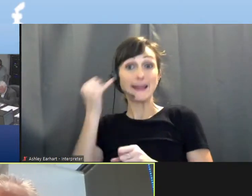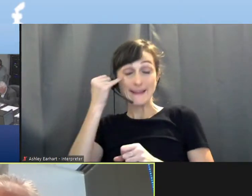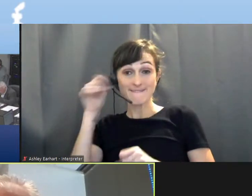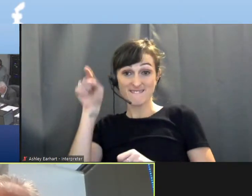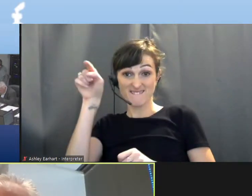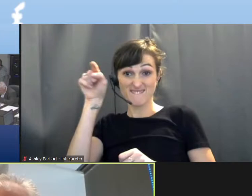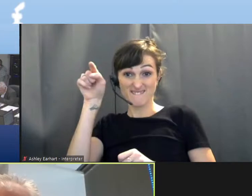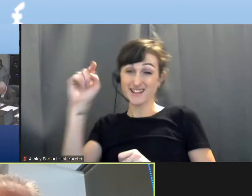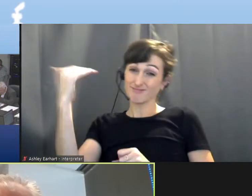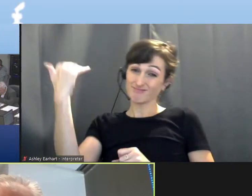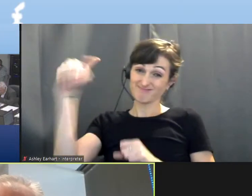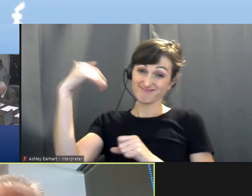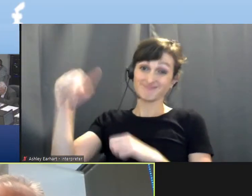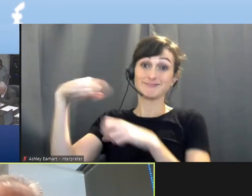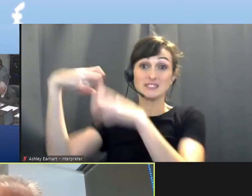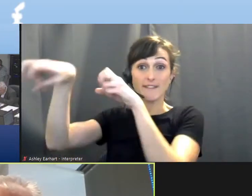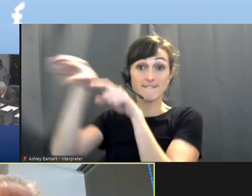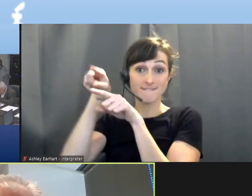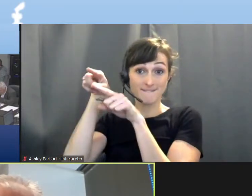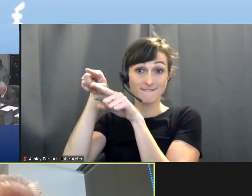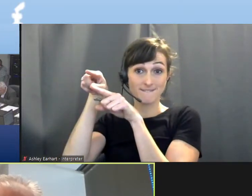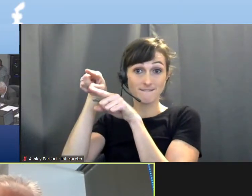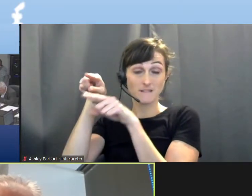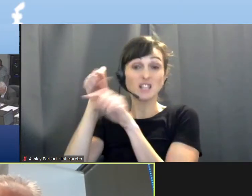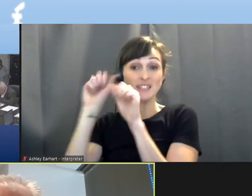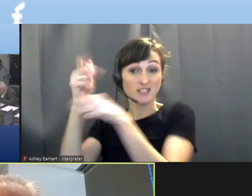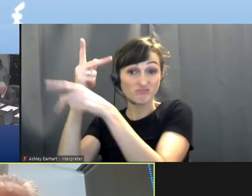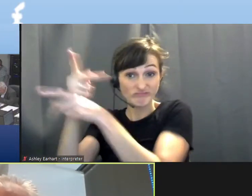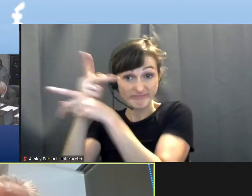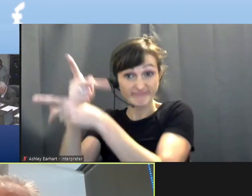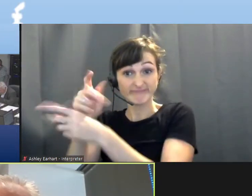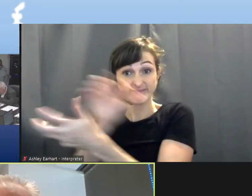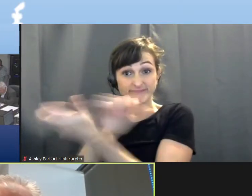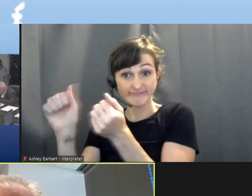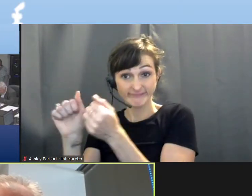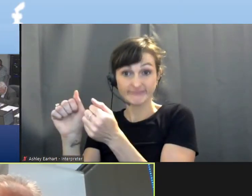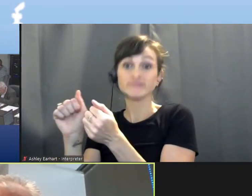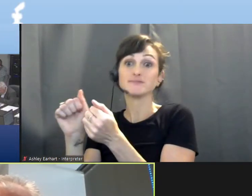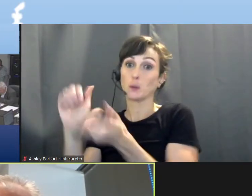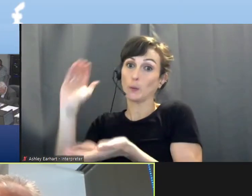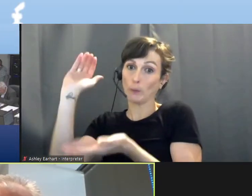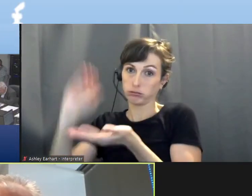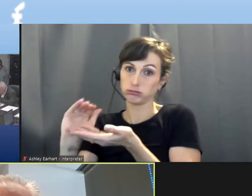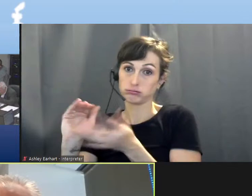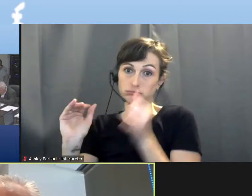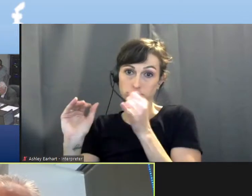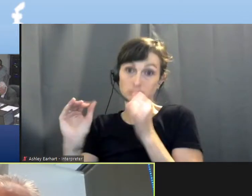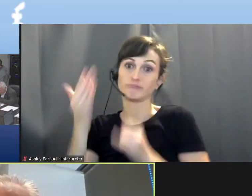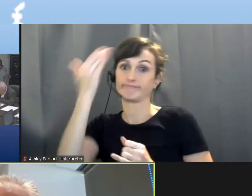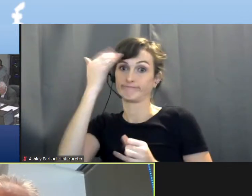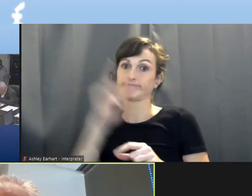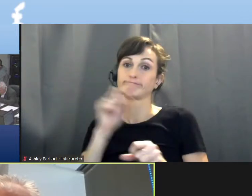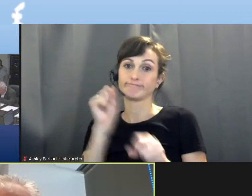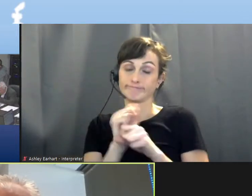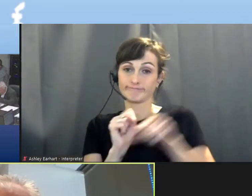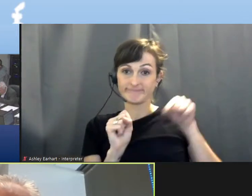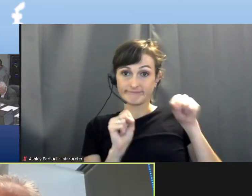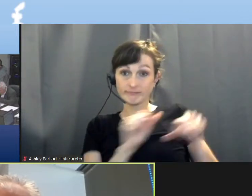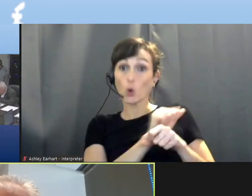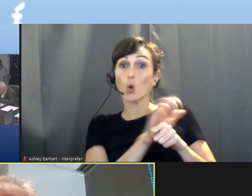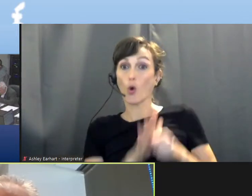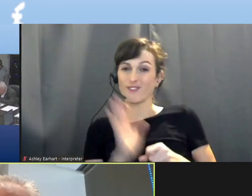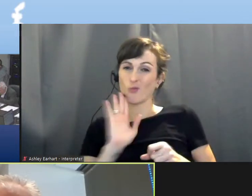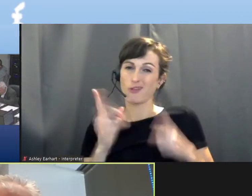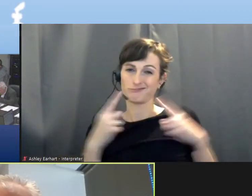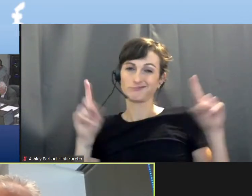the mold and the spores in the area with that type of reduction, we're going to be successful with the COVID-19.